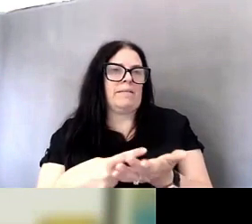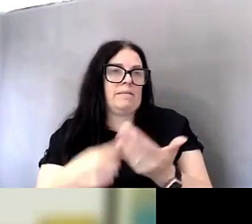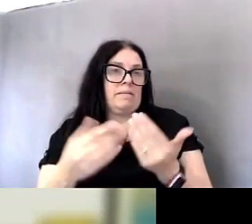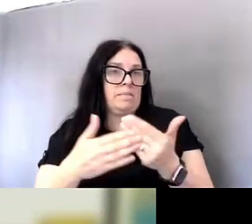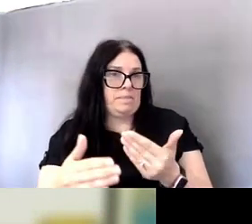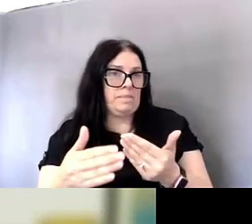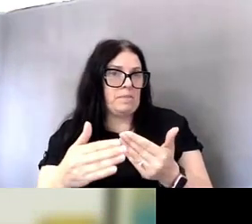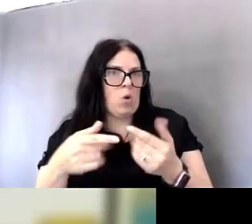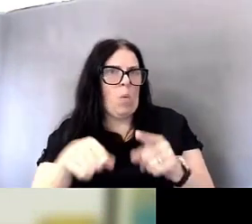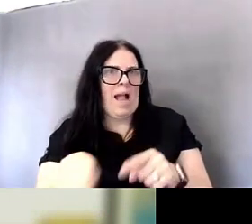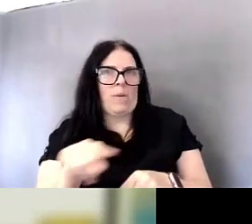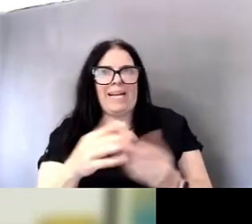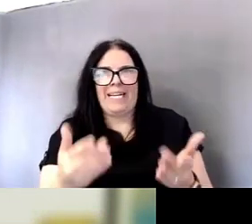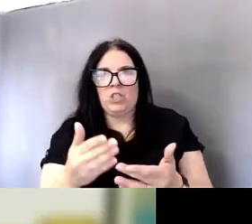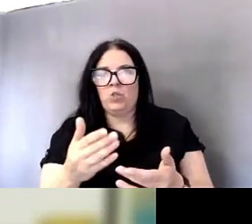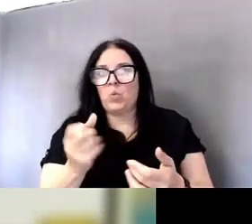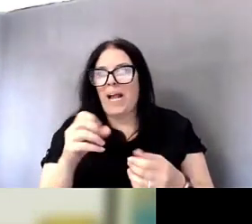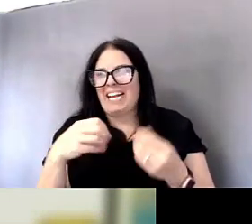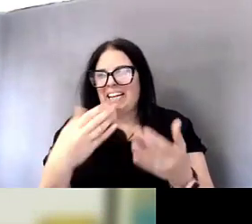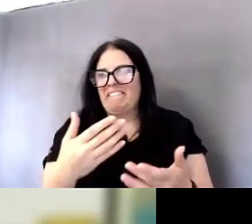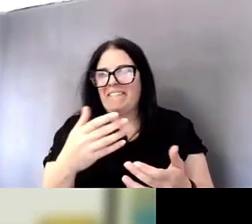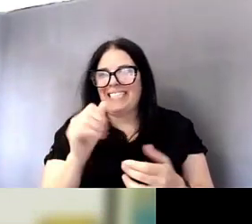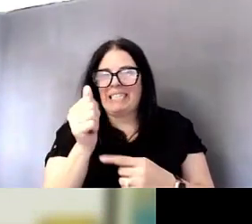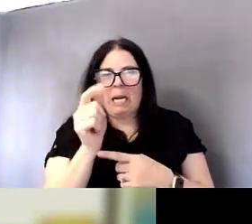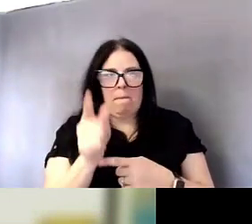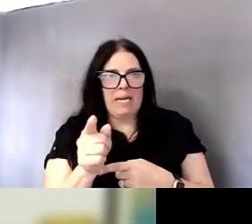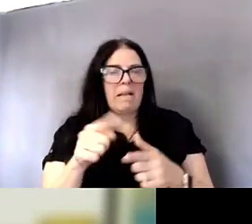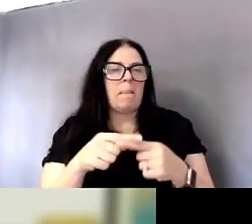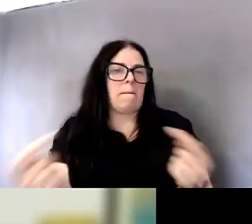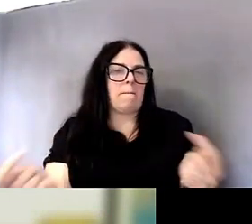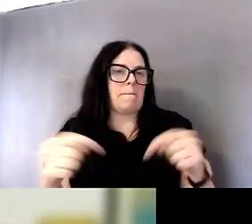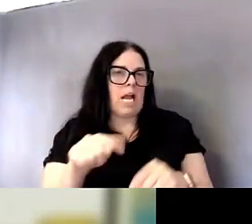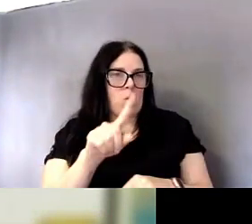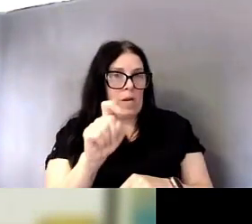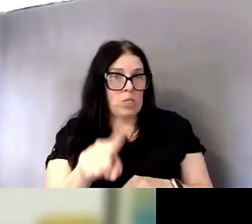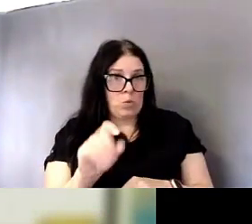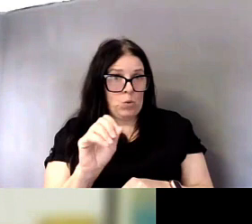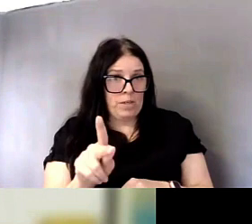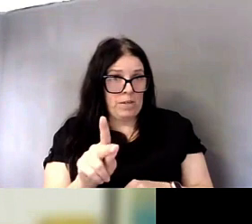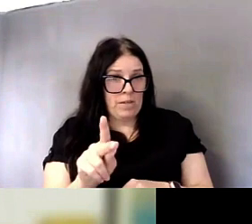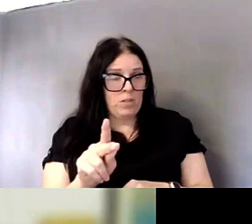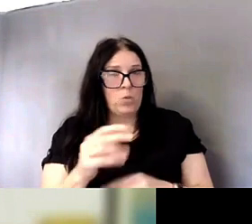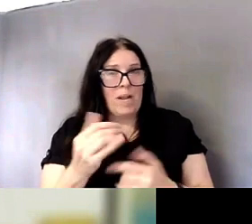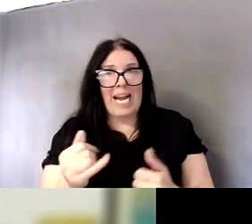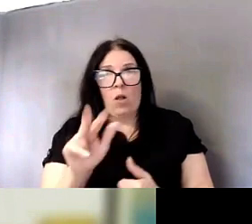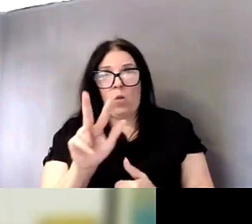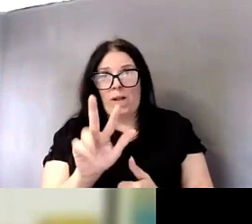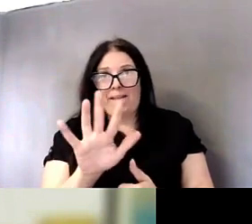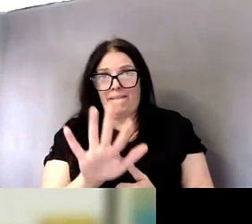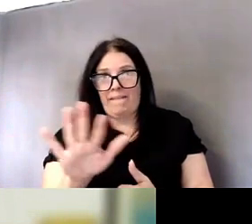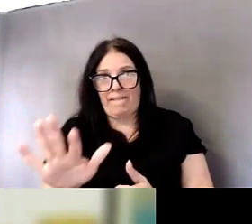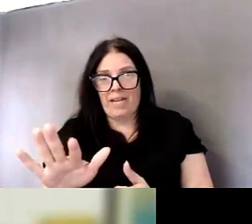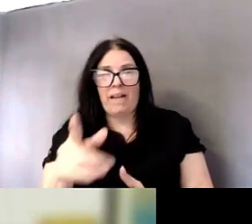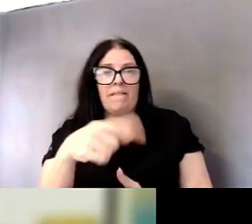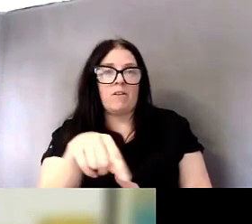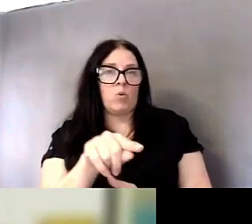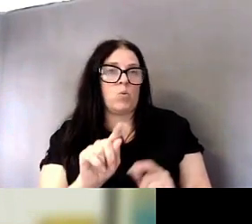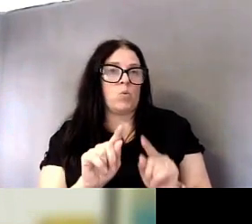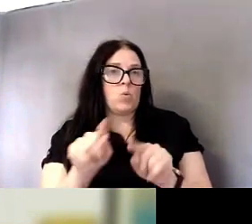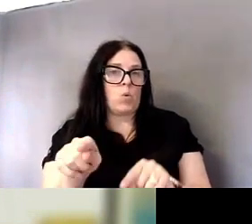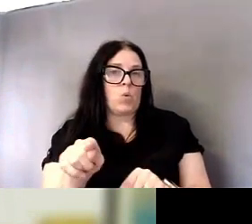together. I hope that's okay with everyone. So we are going to set the timer. So it's 3:55. We're going to come back